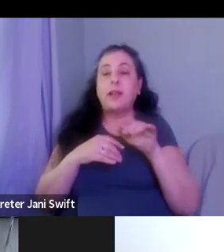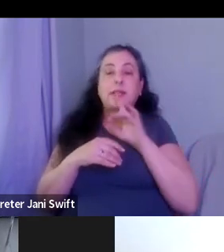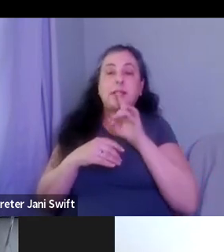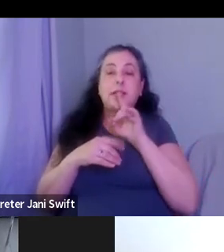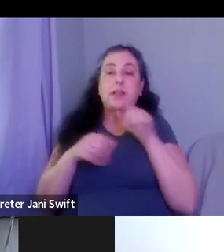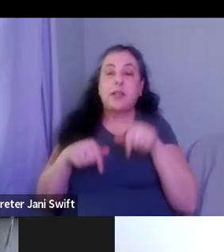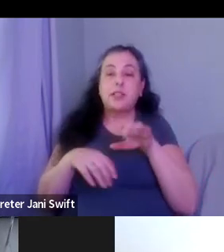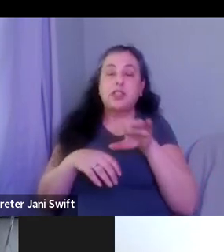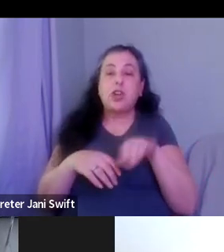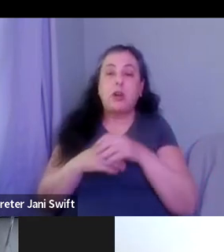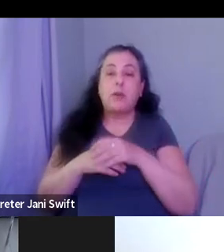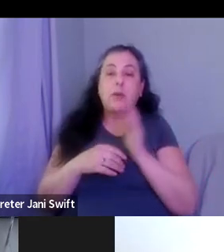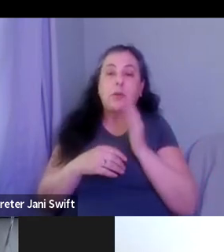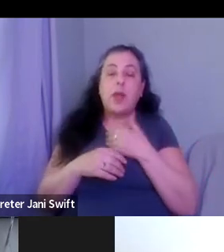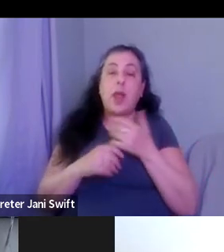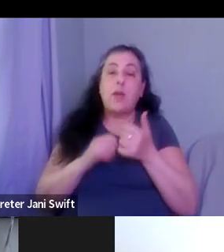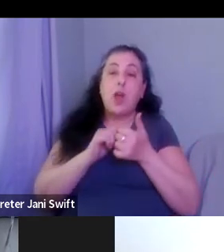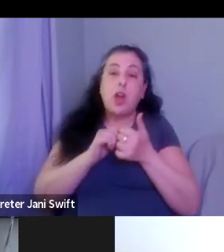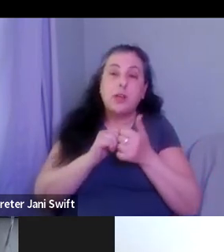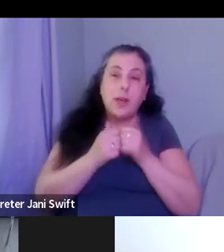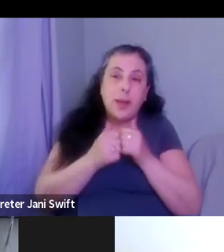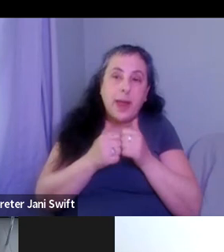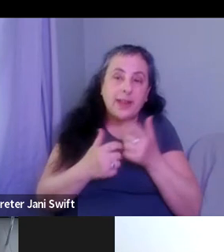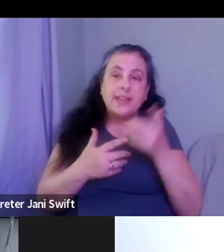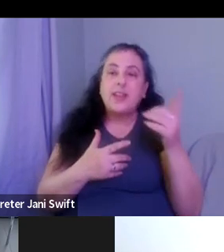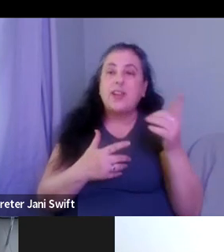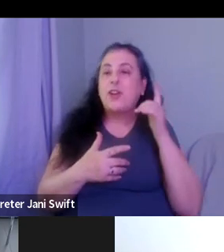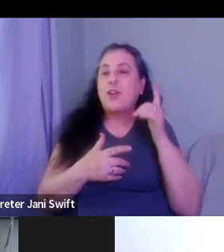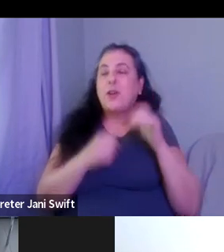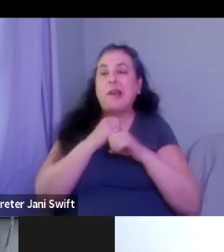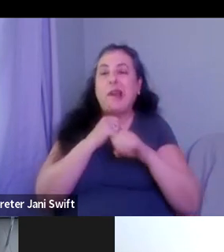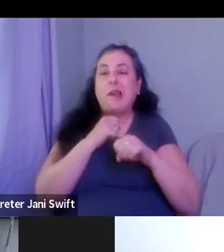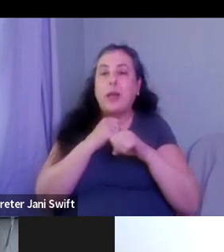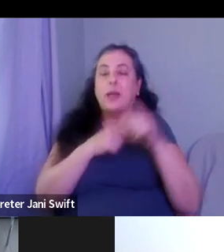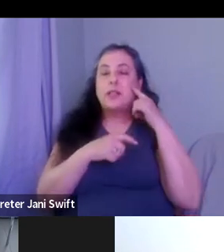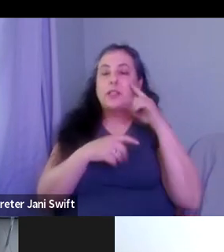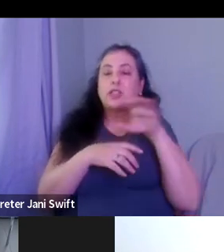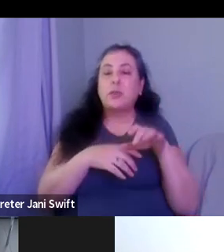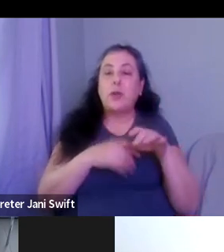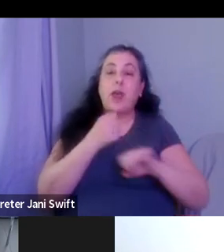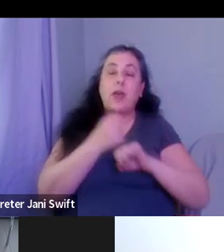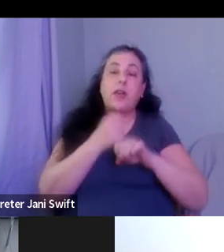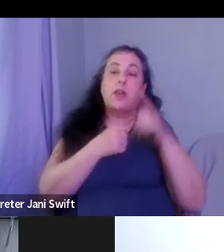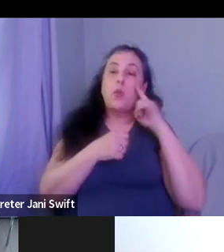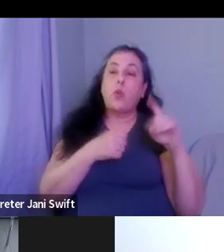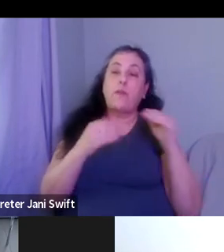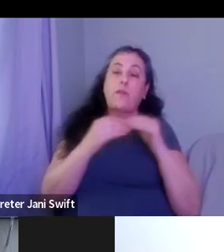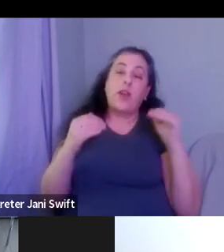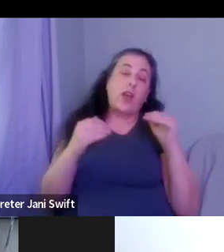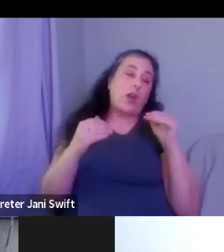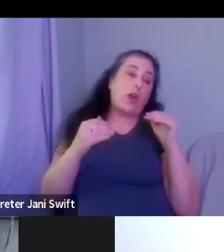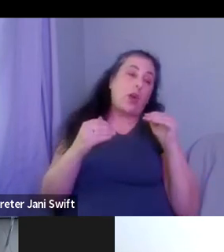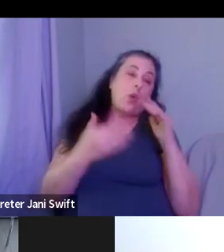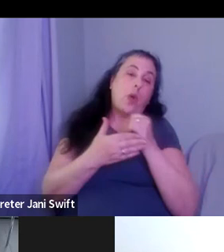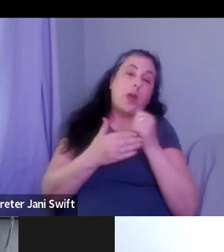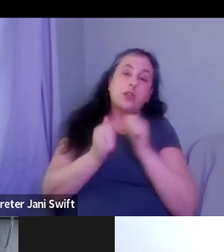in Chicago, we have our campaign here in Chicago advocating for one fair wage with our state